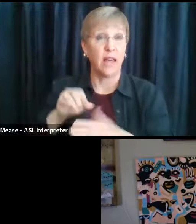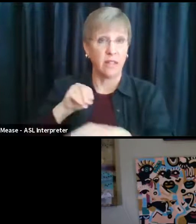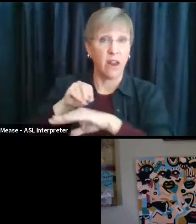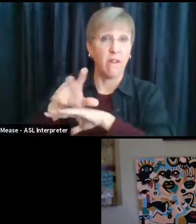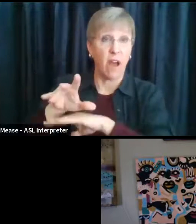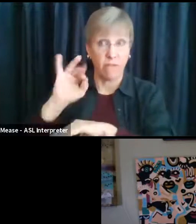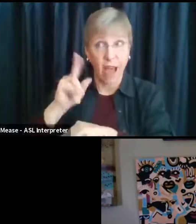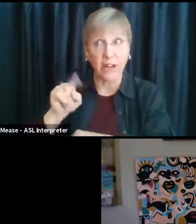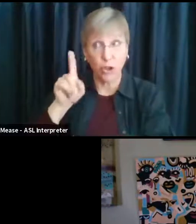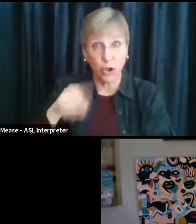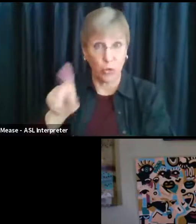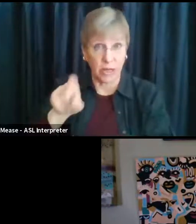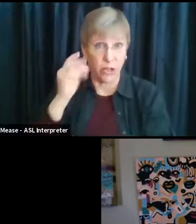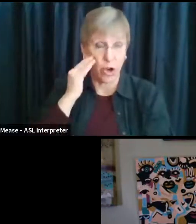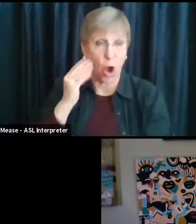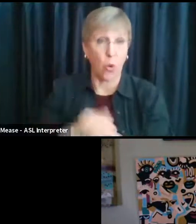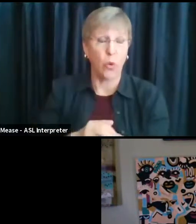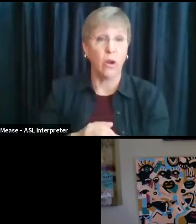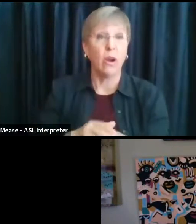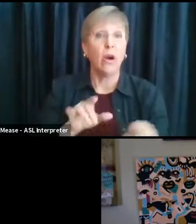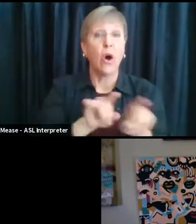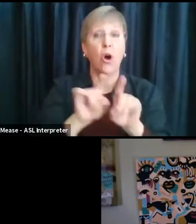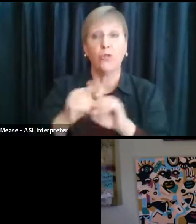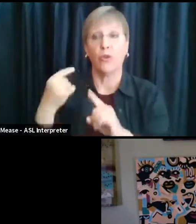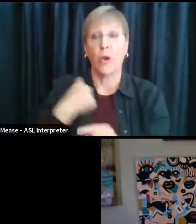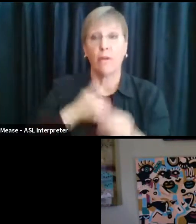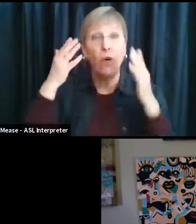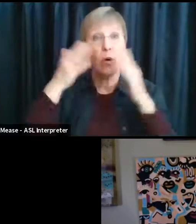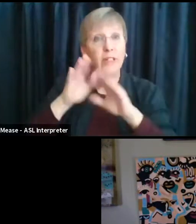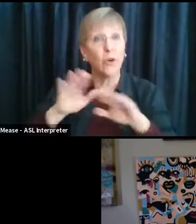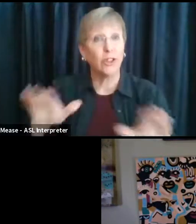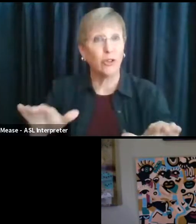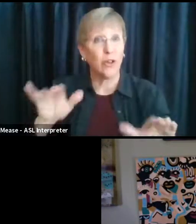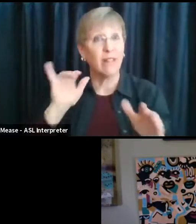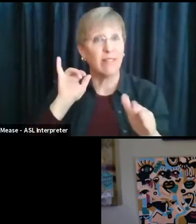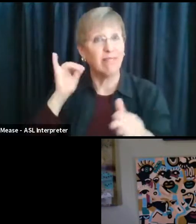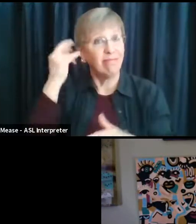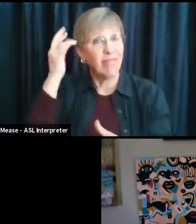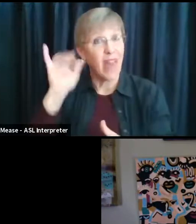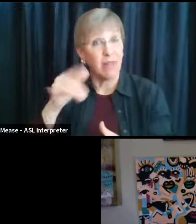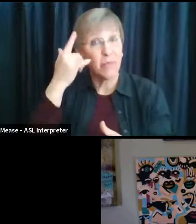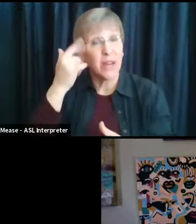have to know, but that's why also we were focusing on children. It's because